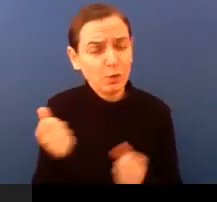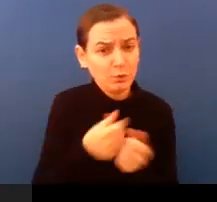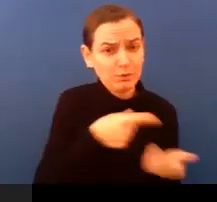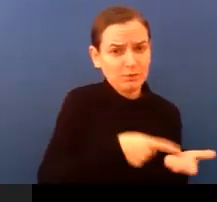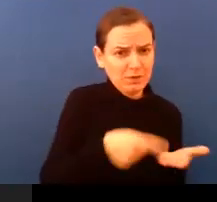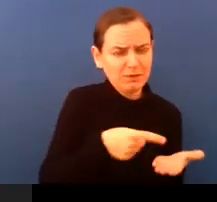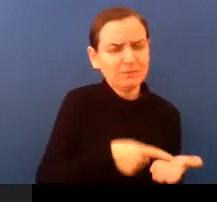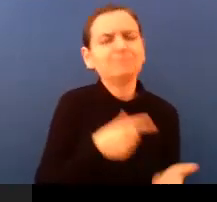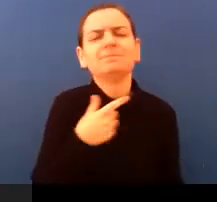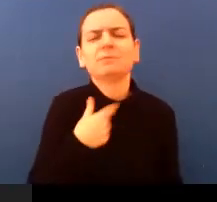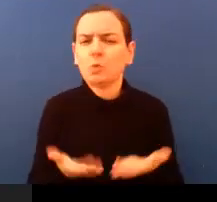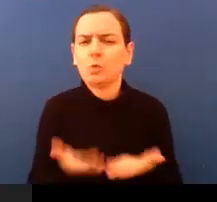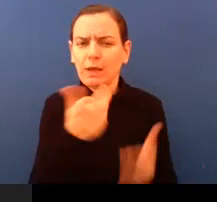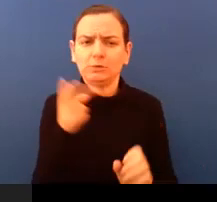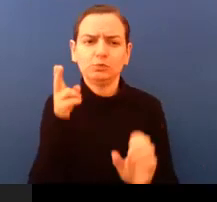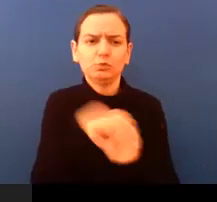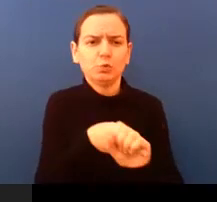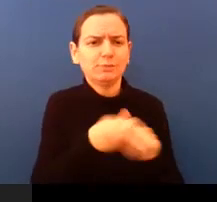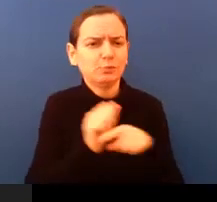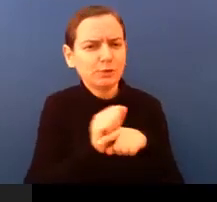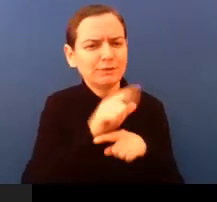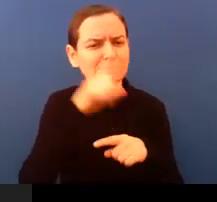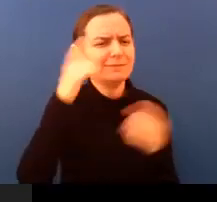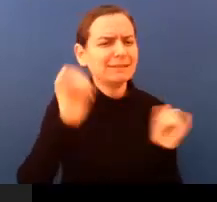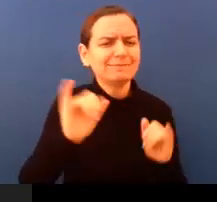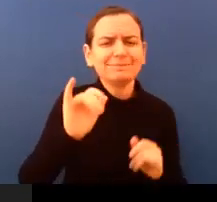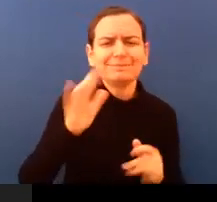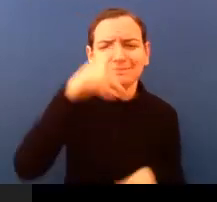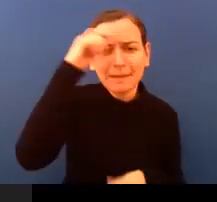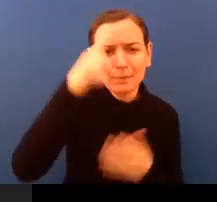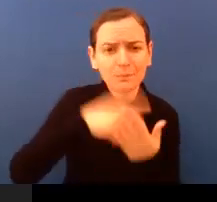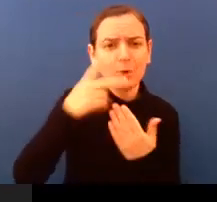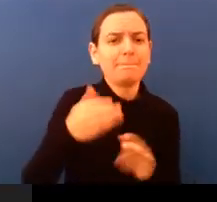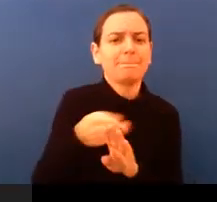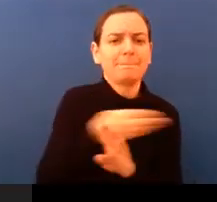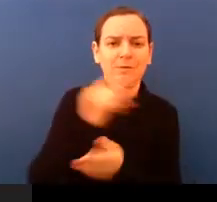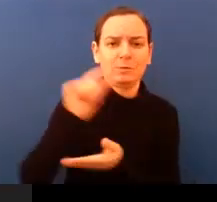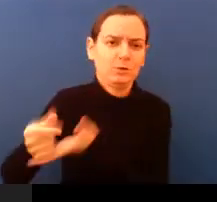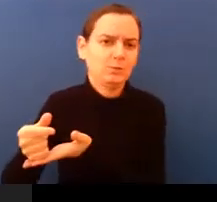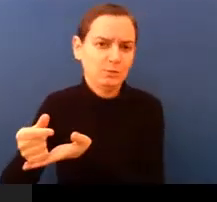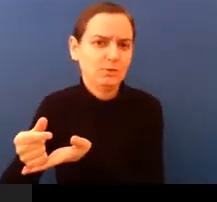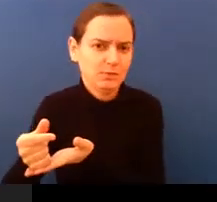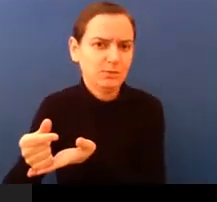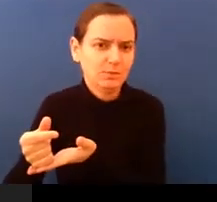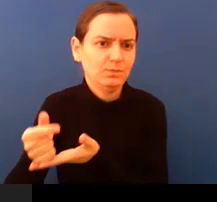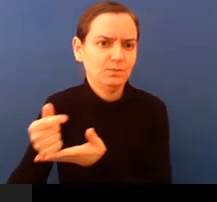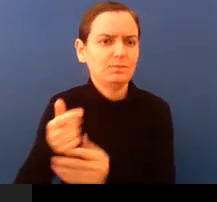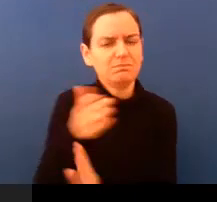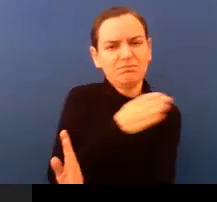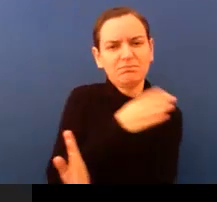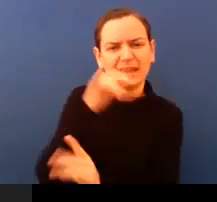going to getting your new guide dog the summer before you go off to college or even a new